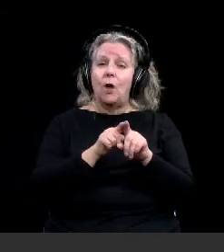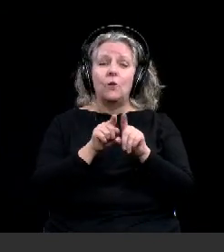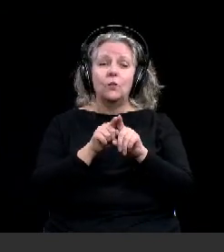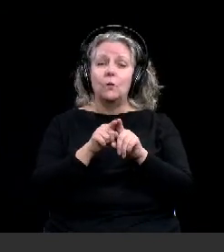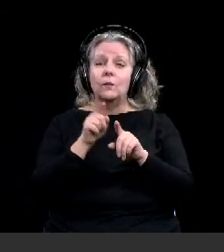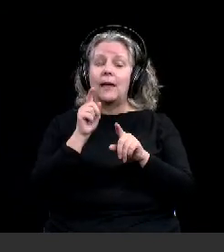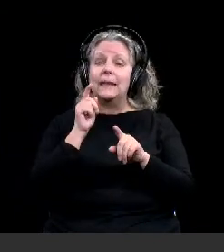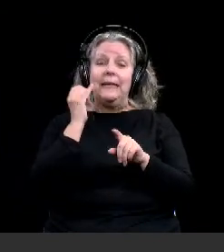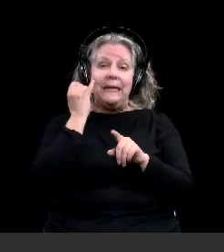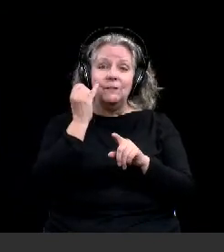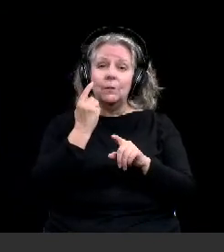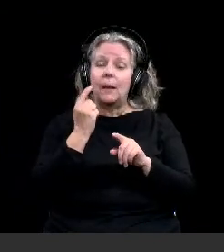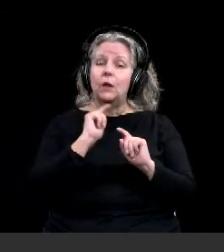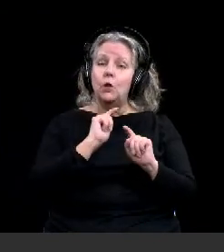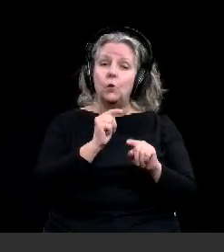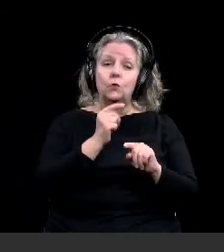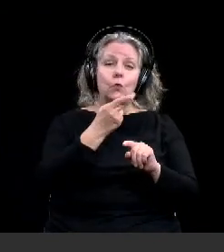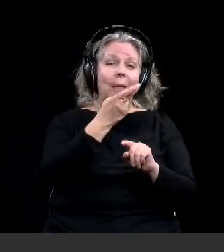round the same way?